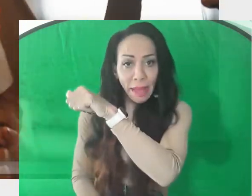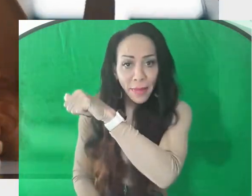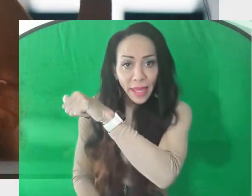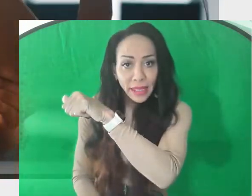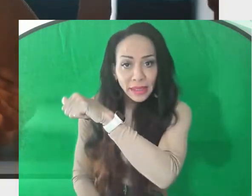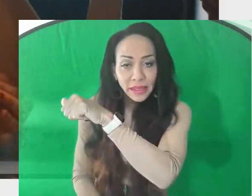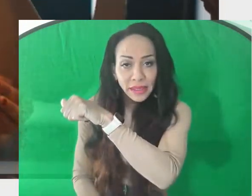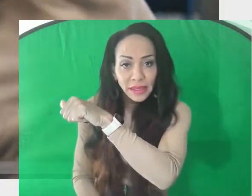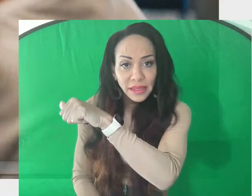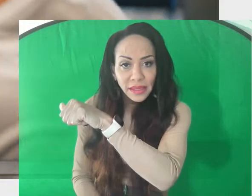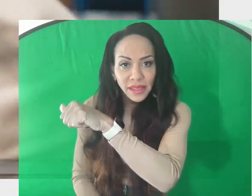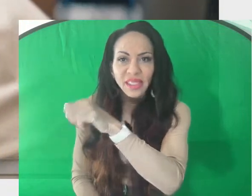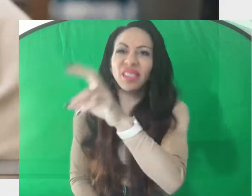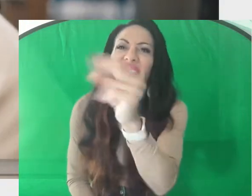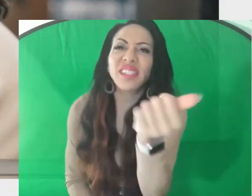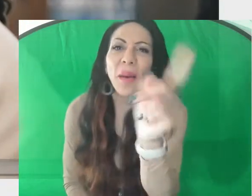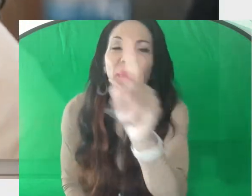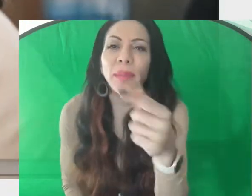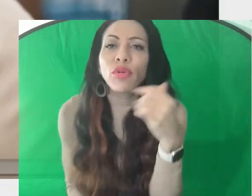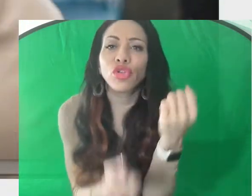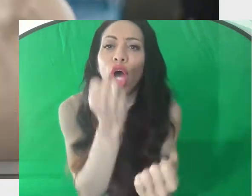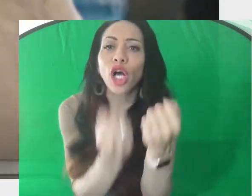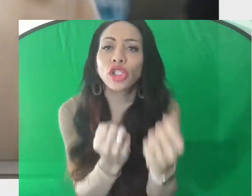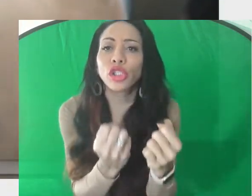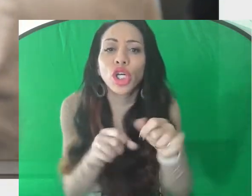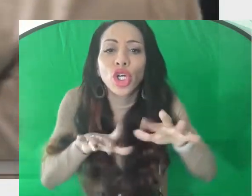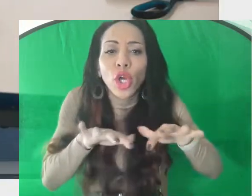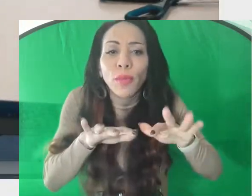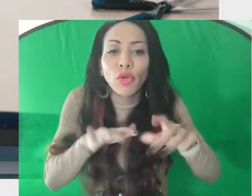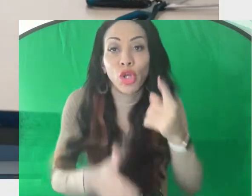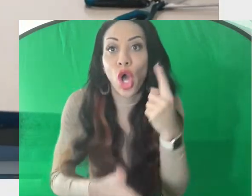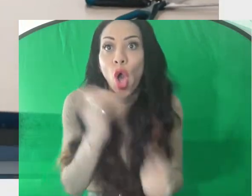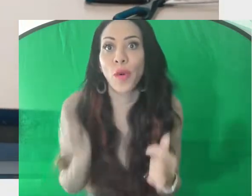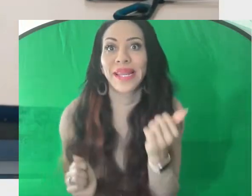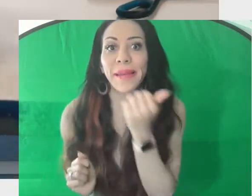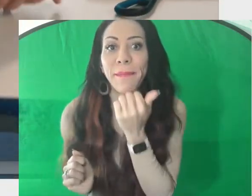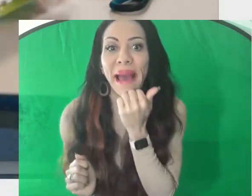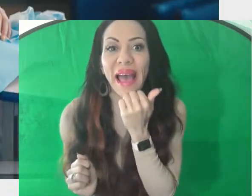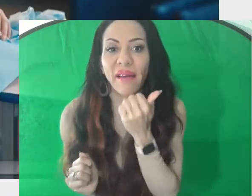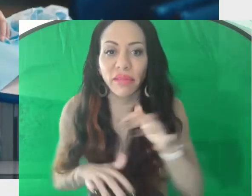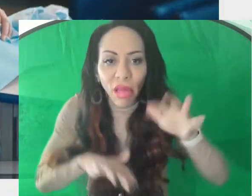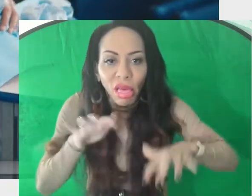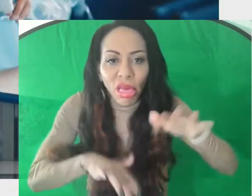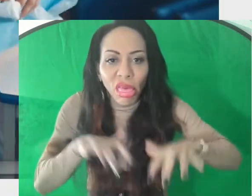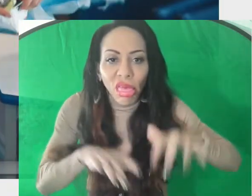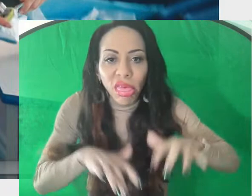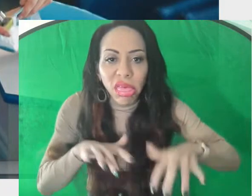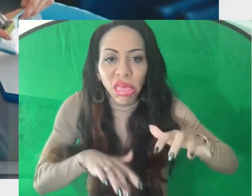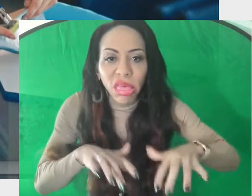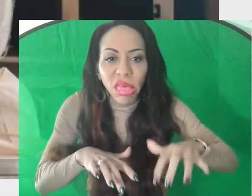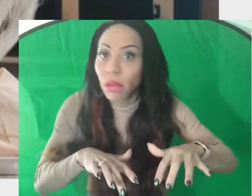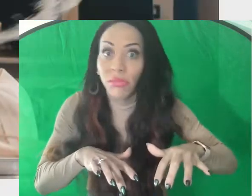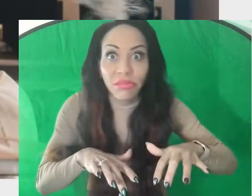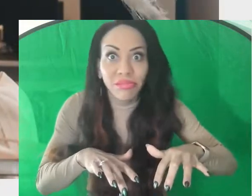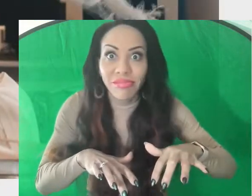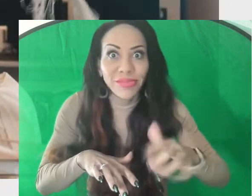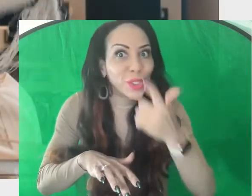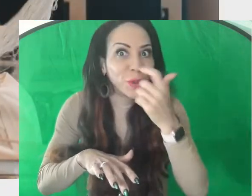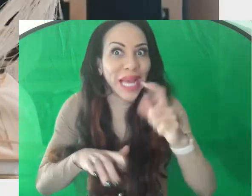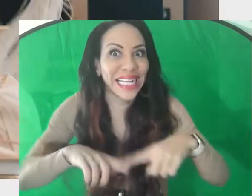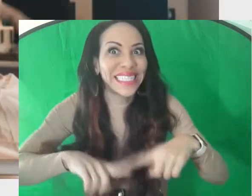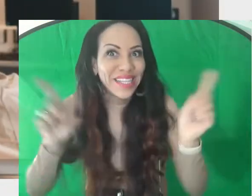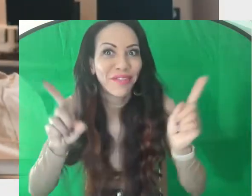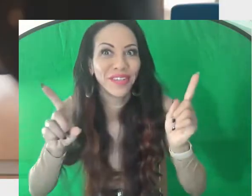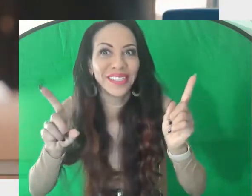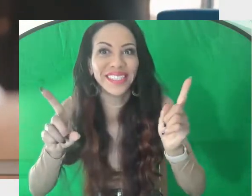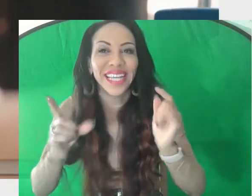to just maths or just technology or just typing at a computer might think, oh, actually, this is really exciting. I can do something really cool